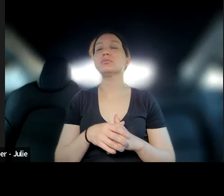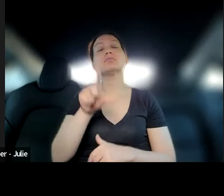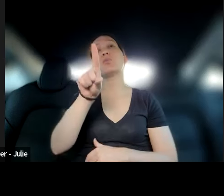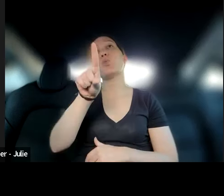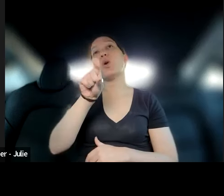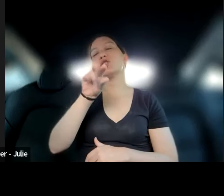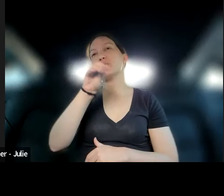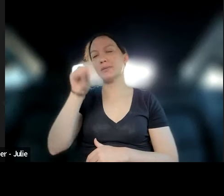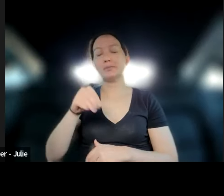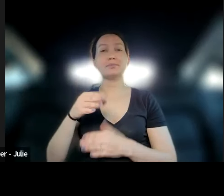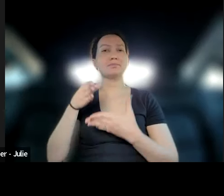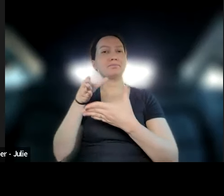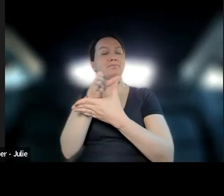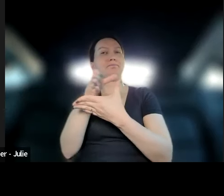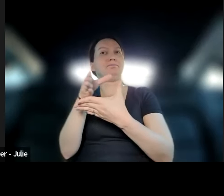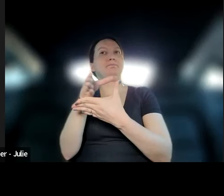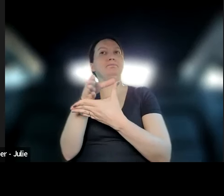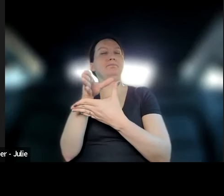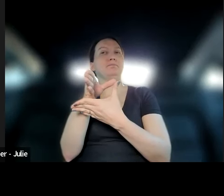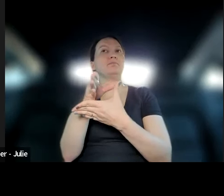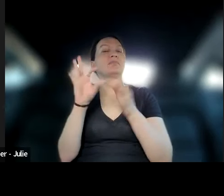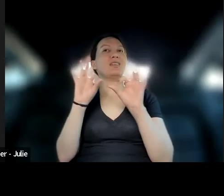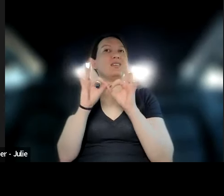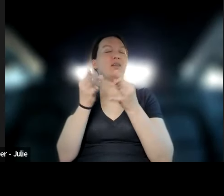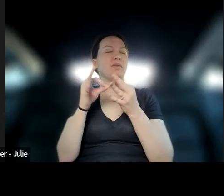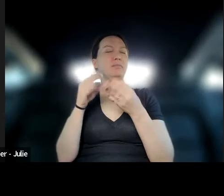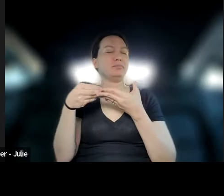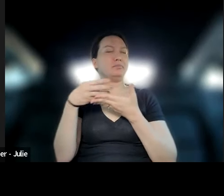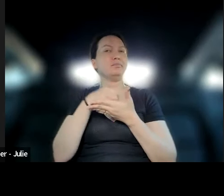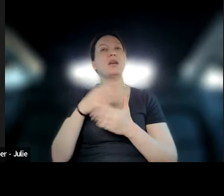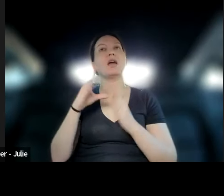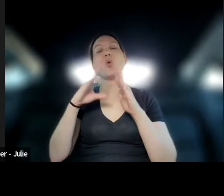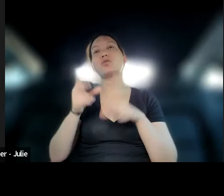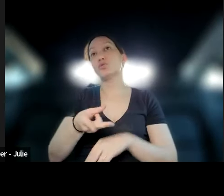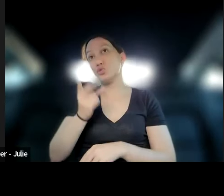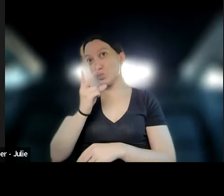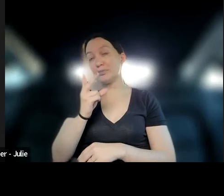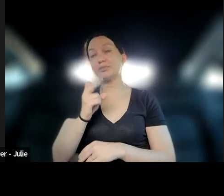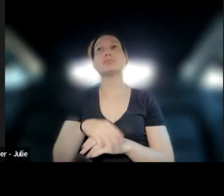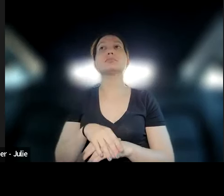100%, so the median family income in the district for a household of 2 is